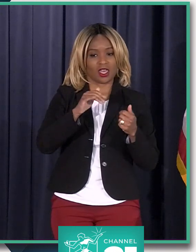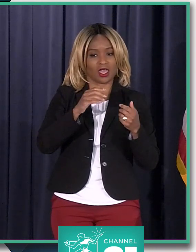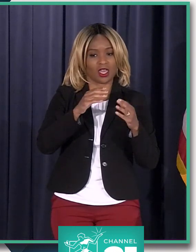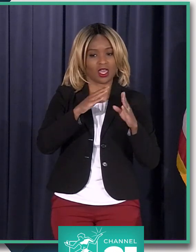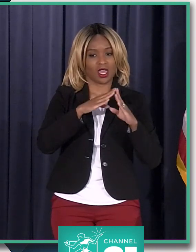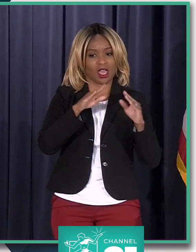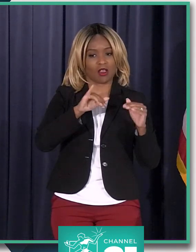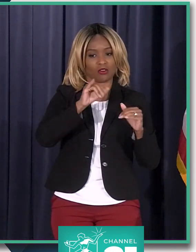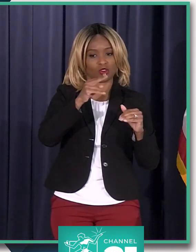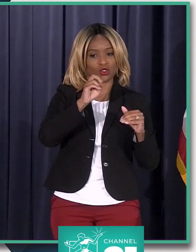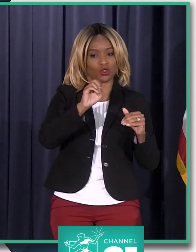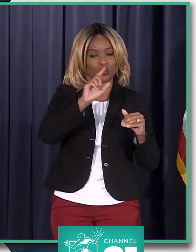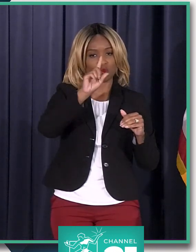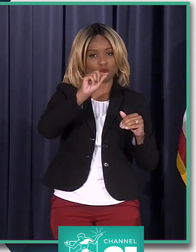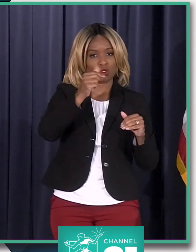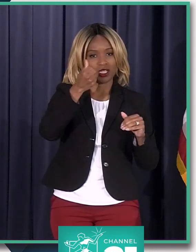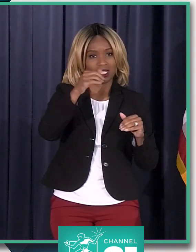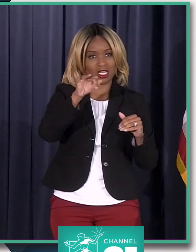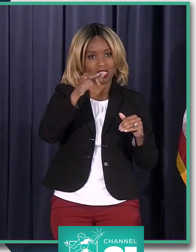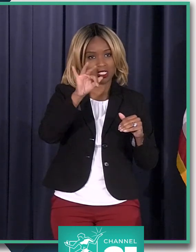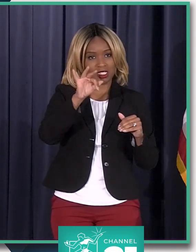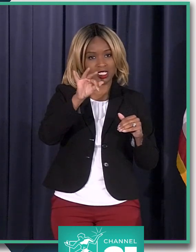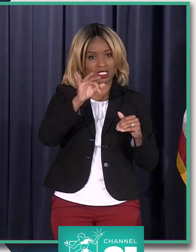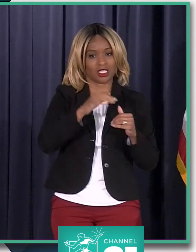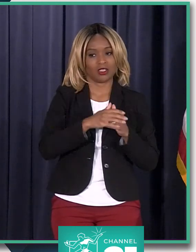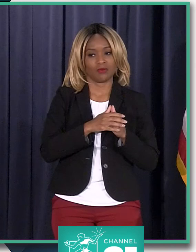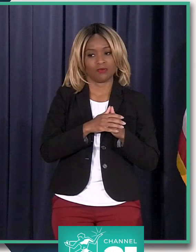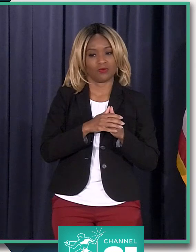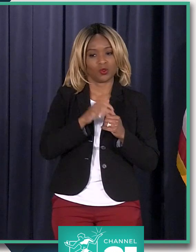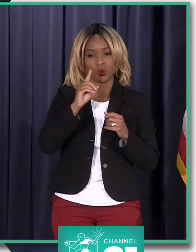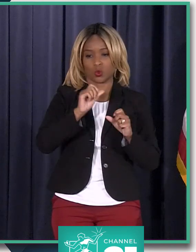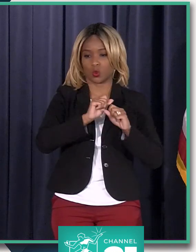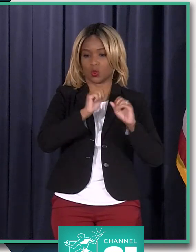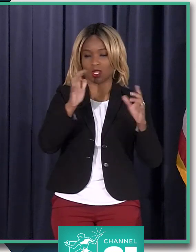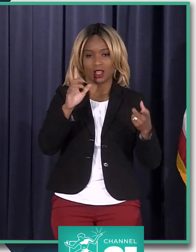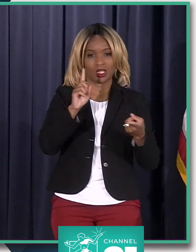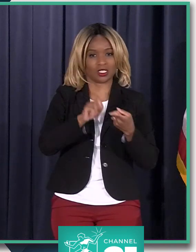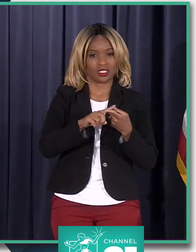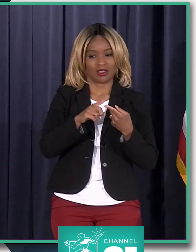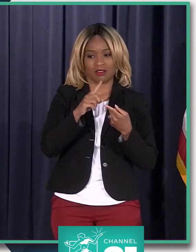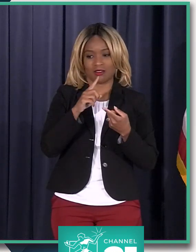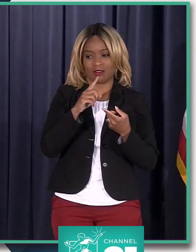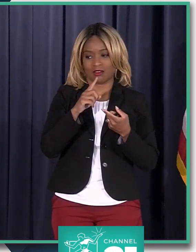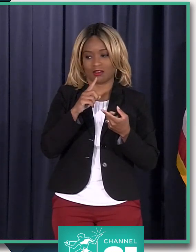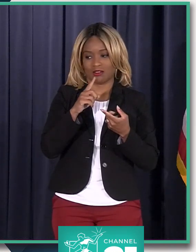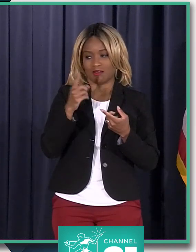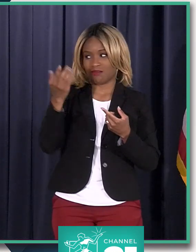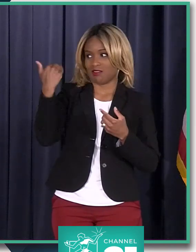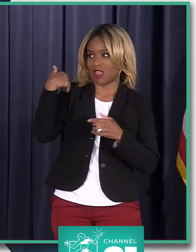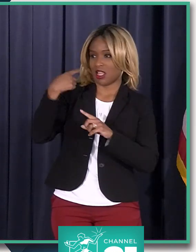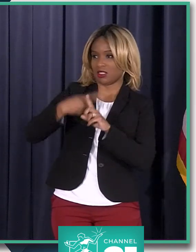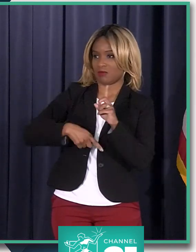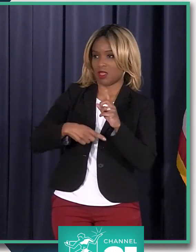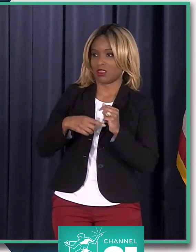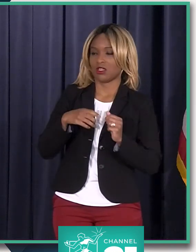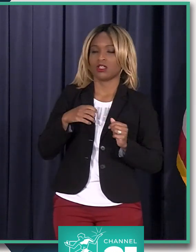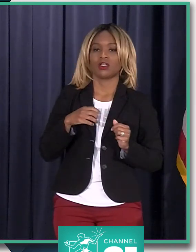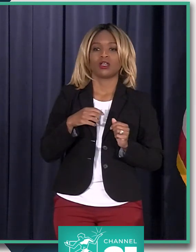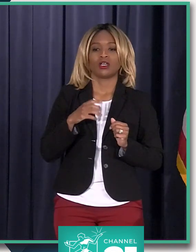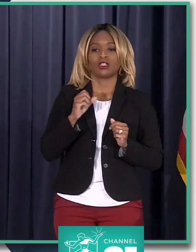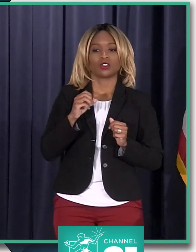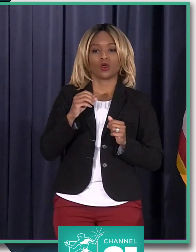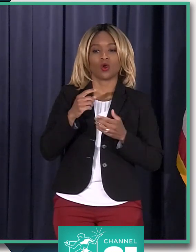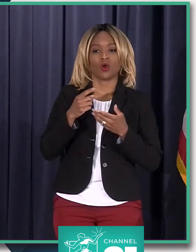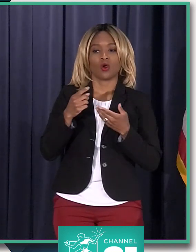of 2019. Right. They hadn't did anything to the house until just last month. I understand the COVID, but what